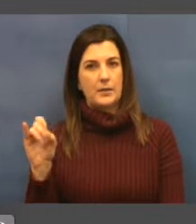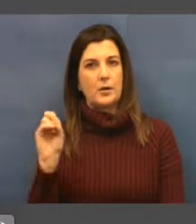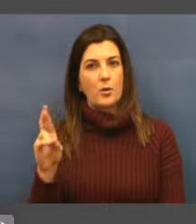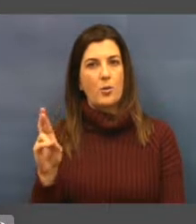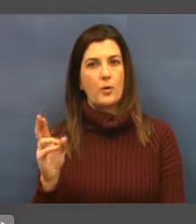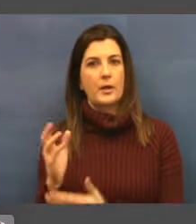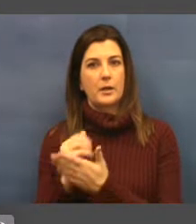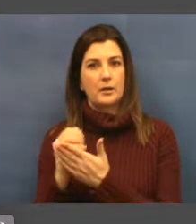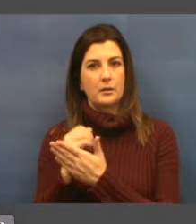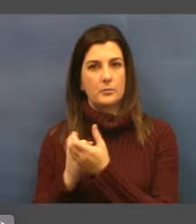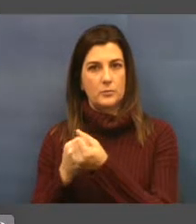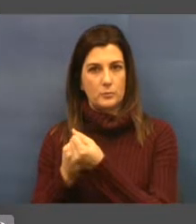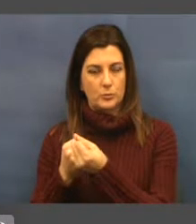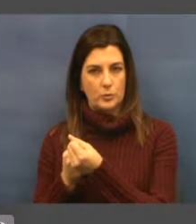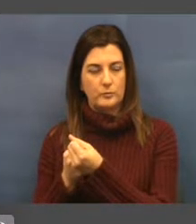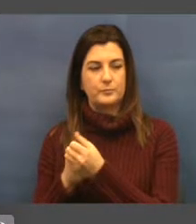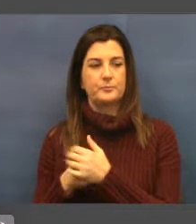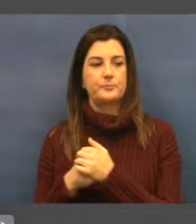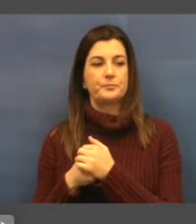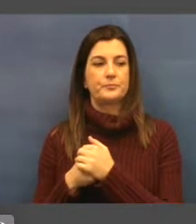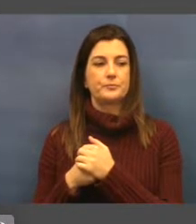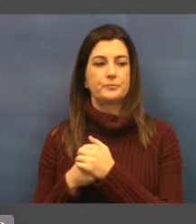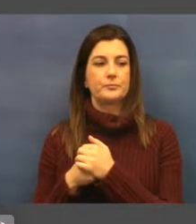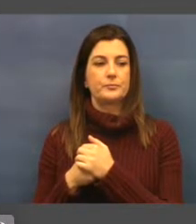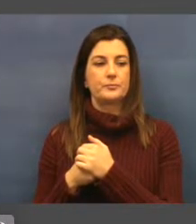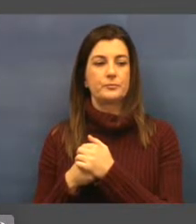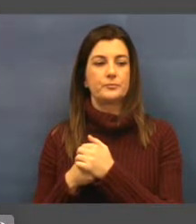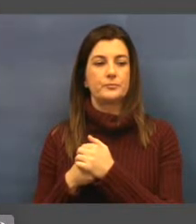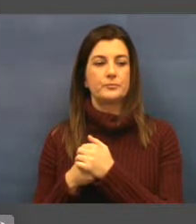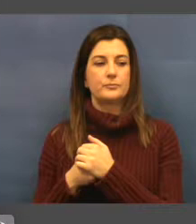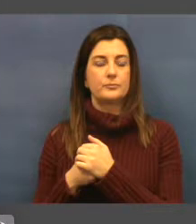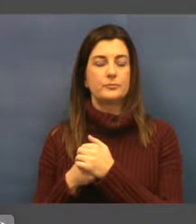support. They do, their